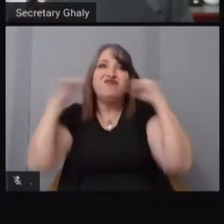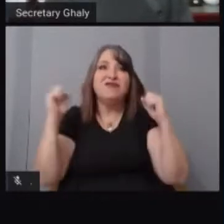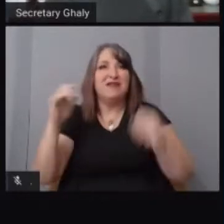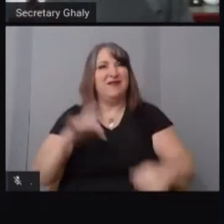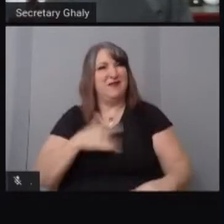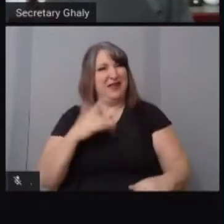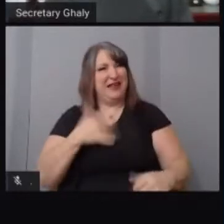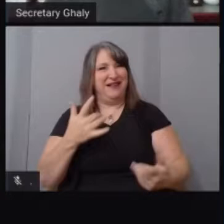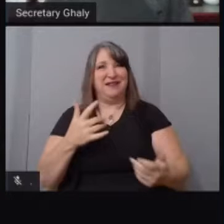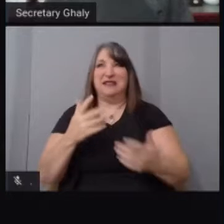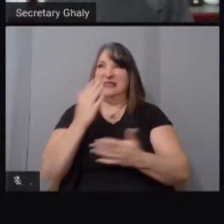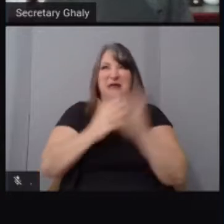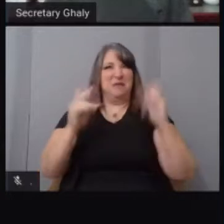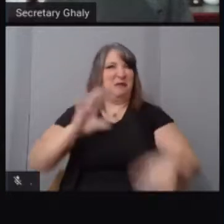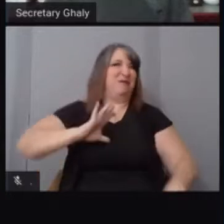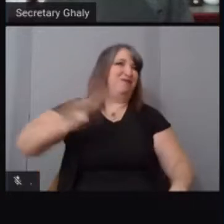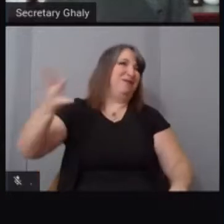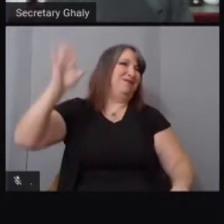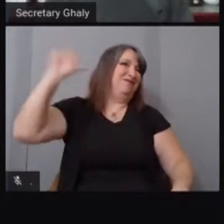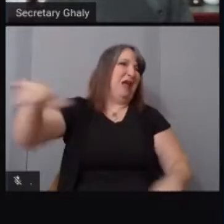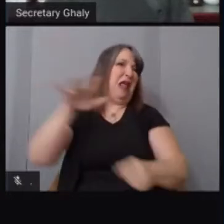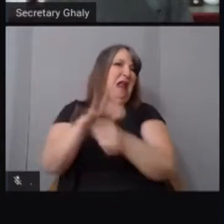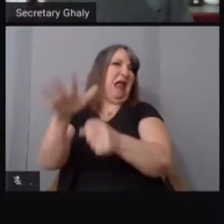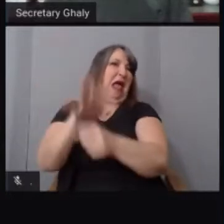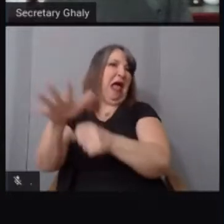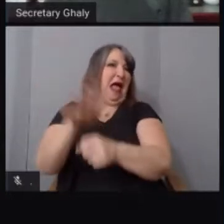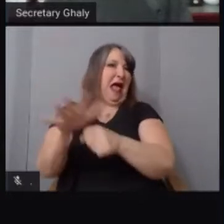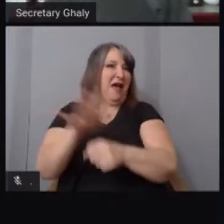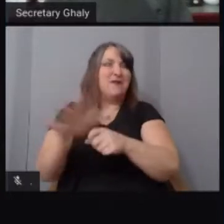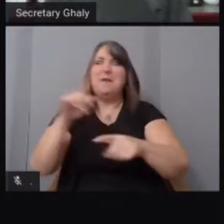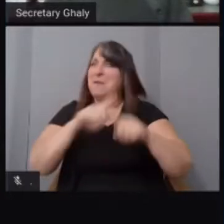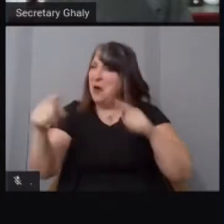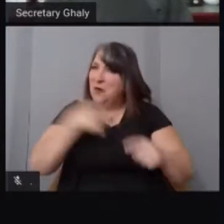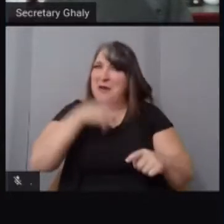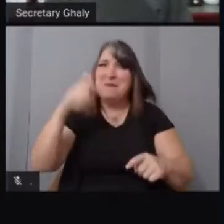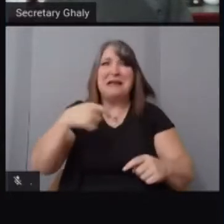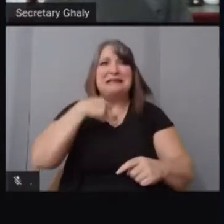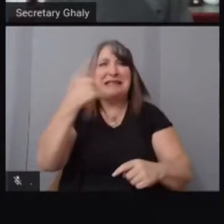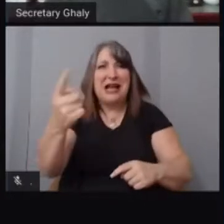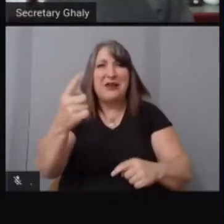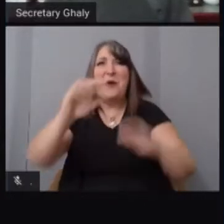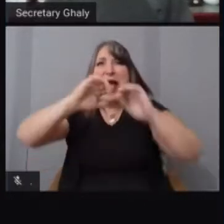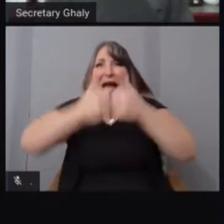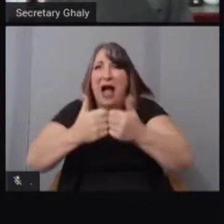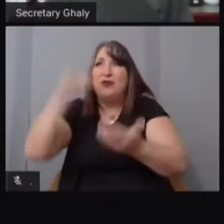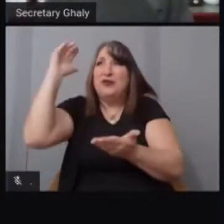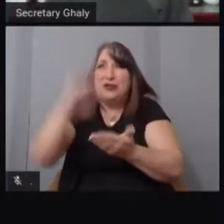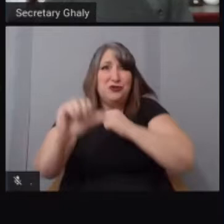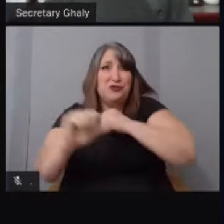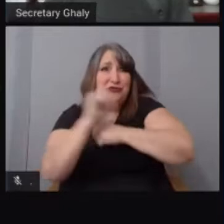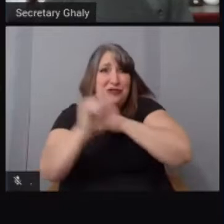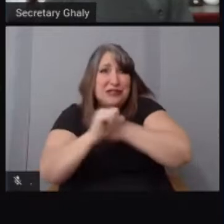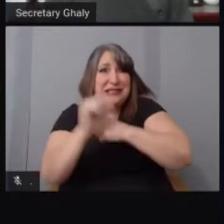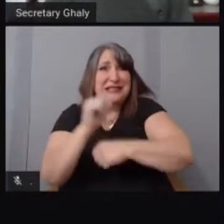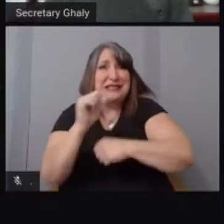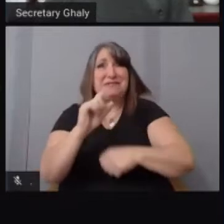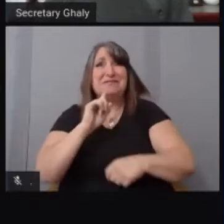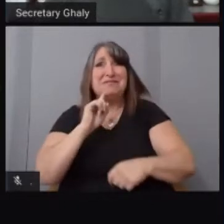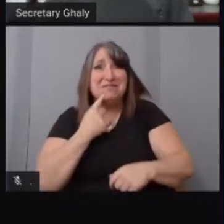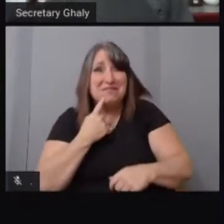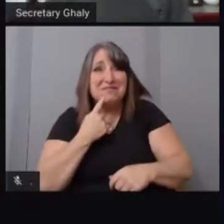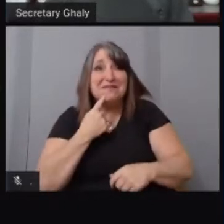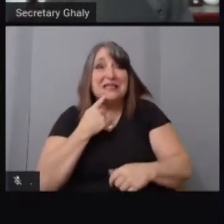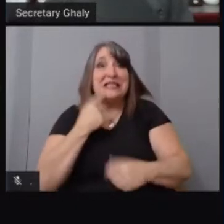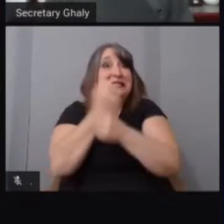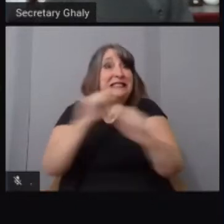we give you the tools and the knowledge of how to reduce risk. The safest gatherings remain